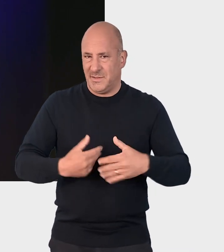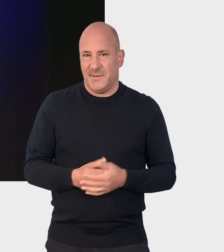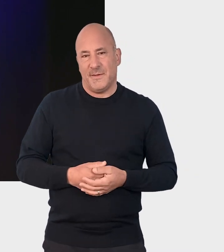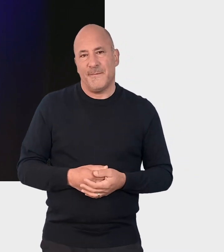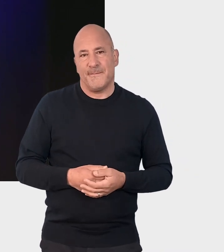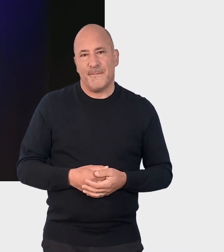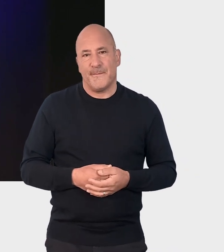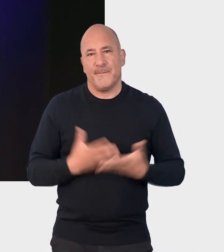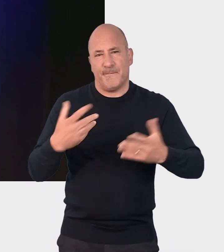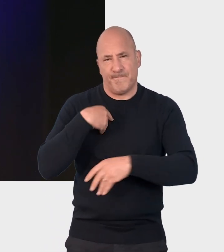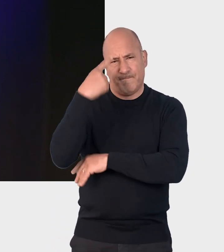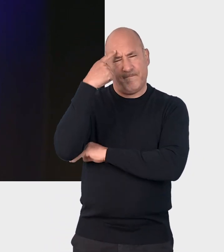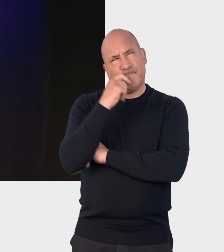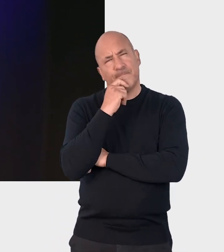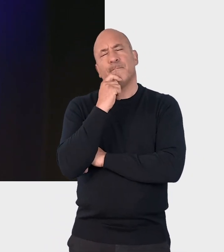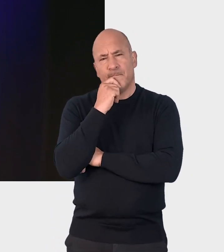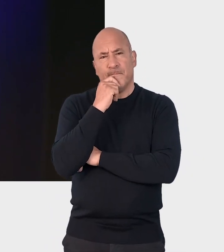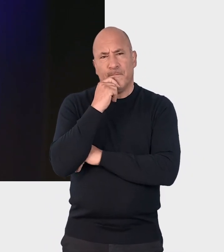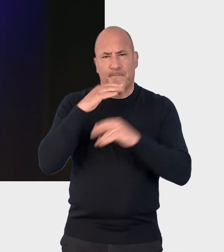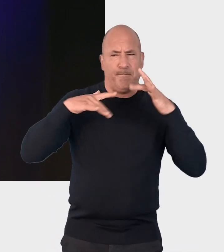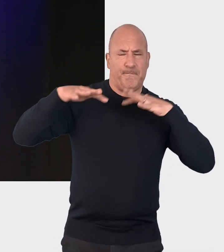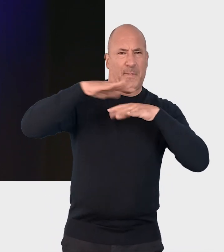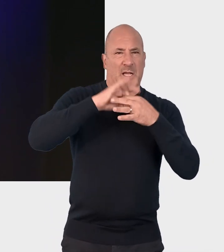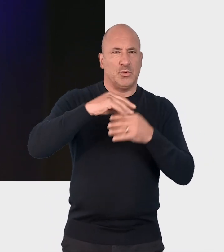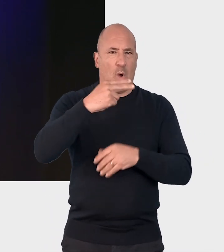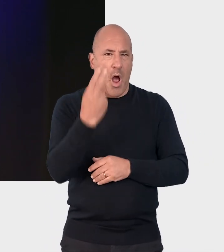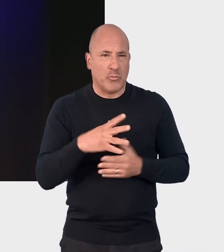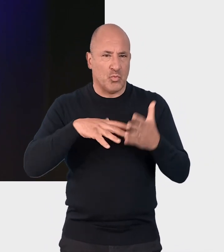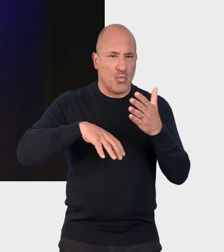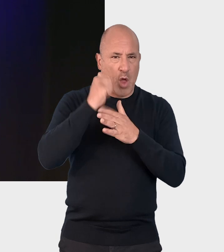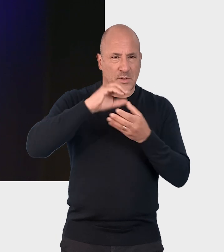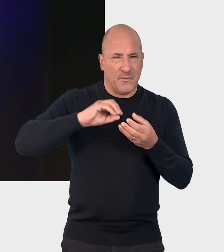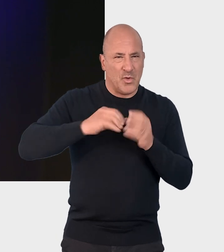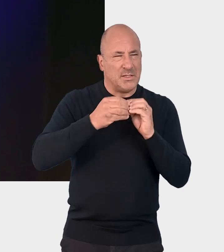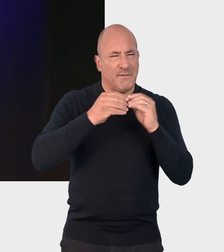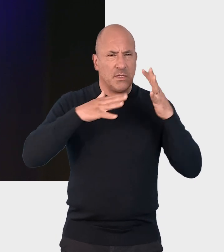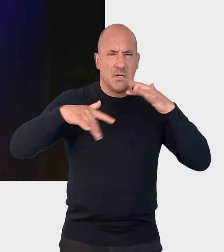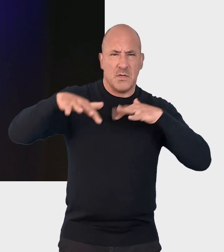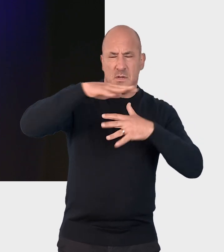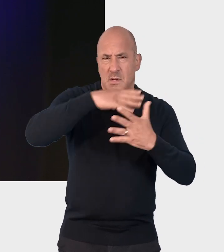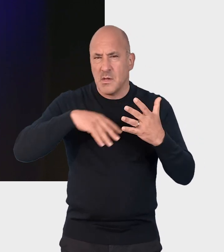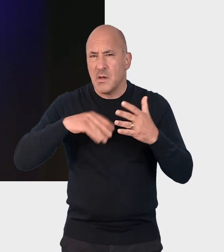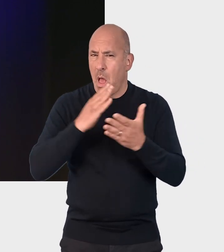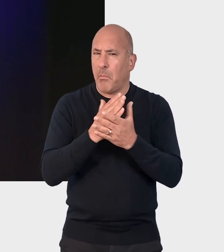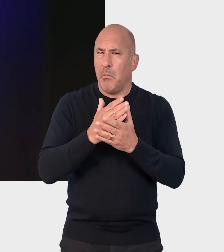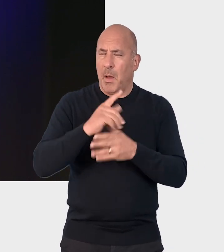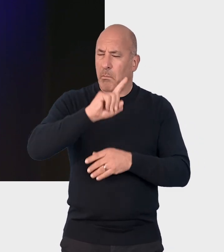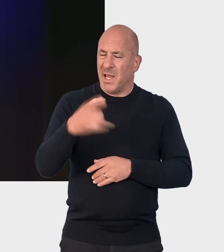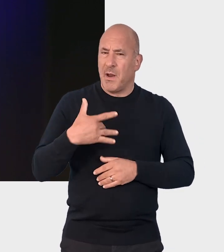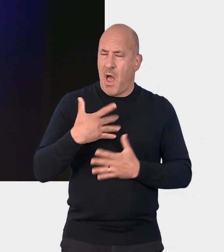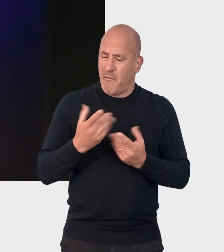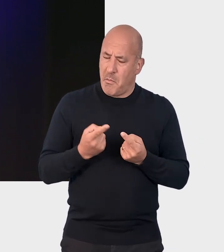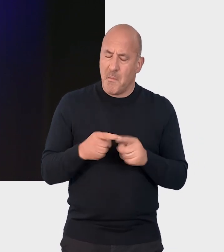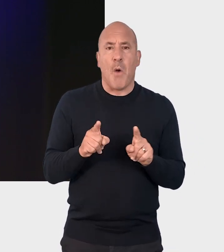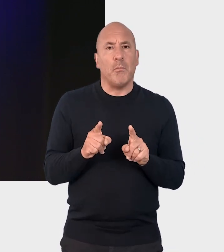isn't the preserve of the middle classes, and we are thinking about the ecology in terms of art, culture